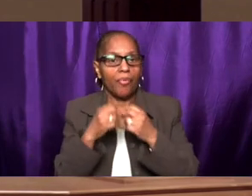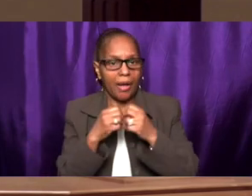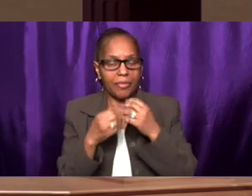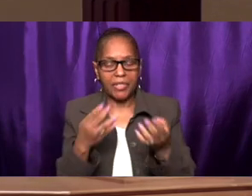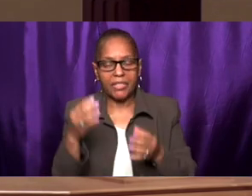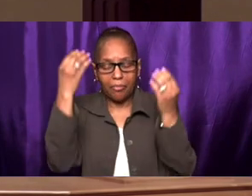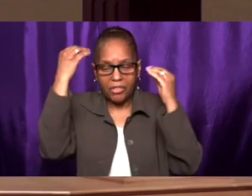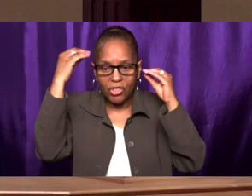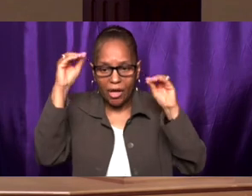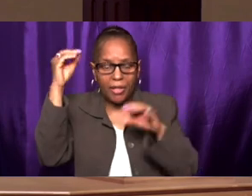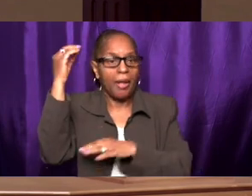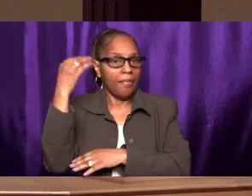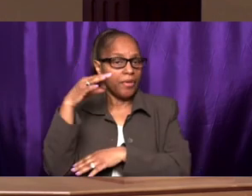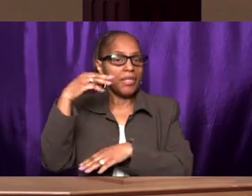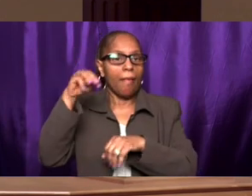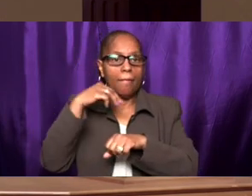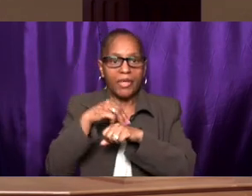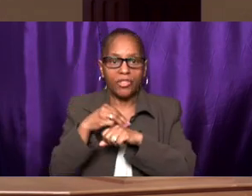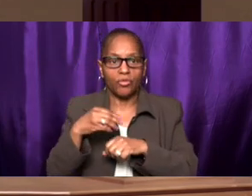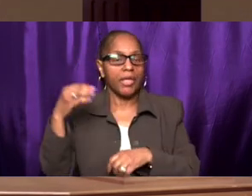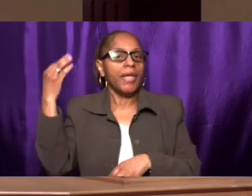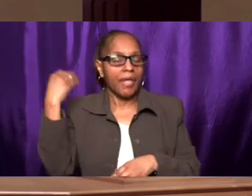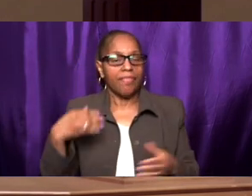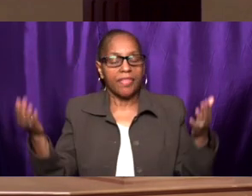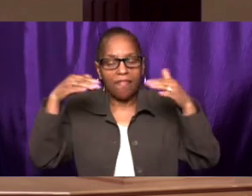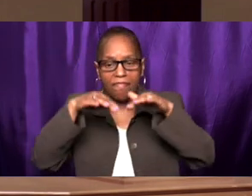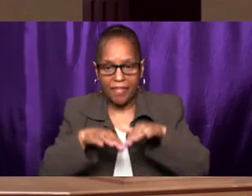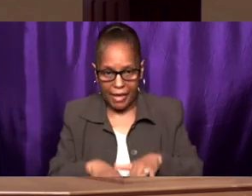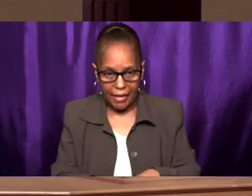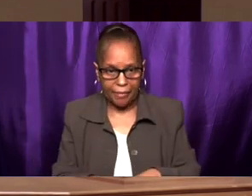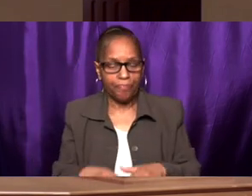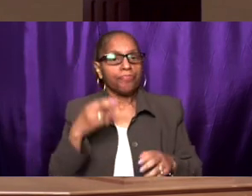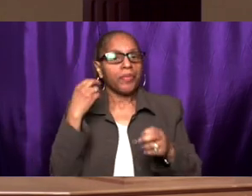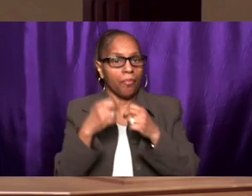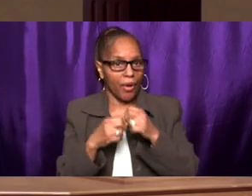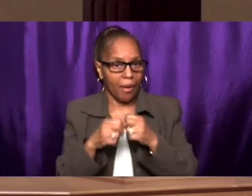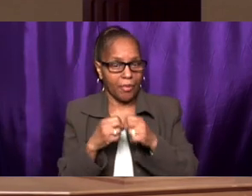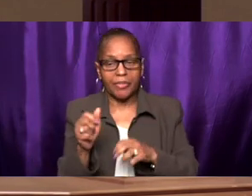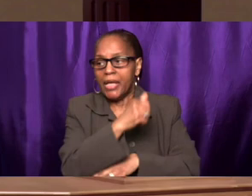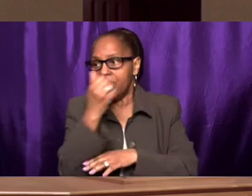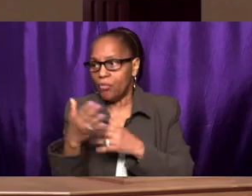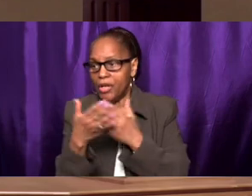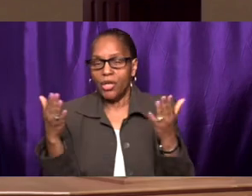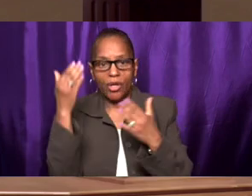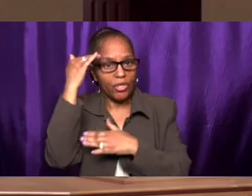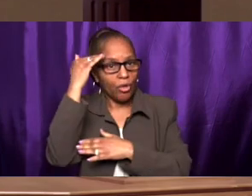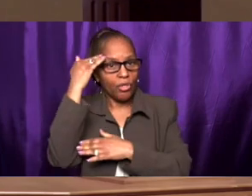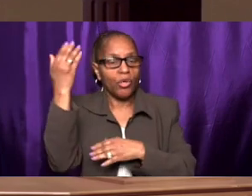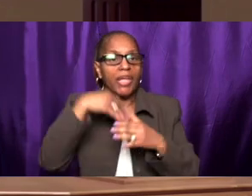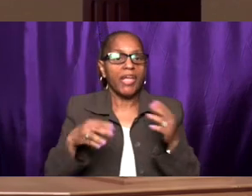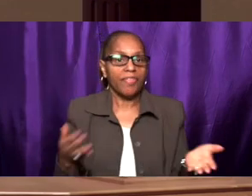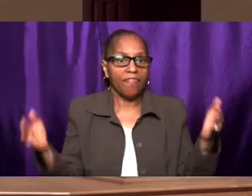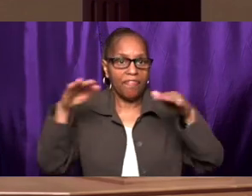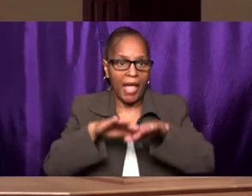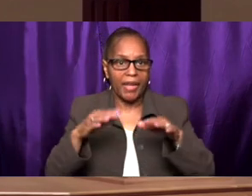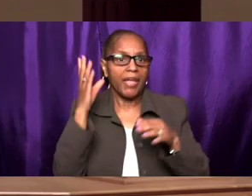There's ministry in the valley. There's mess to be messed with in the valley. Is there anybody here who knows you're in the valley,